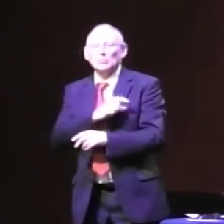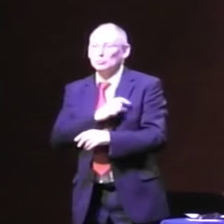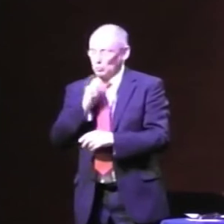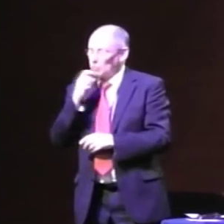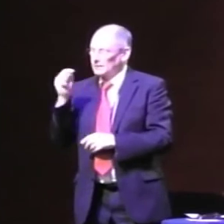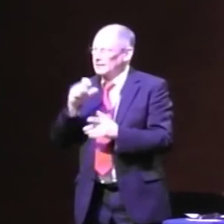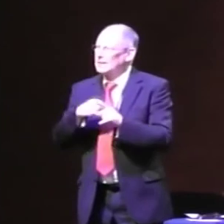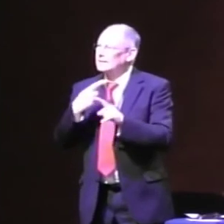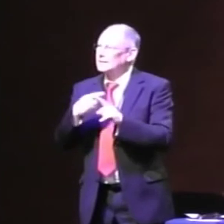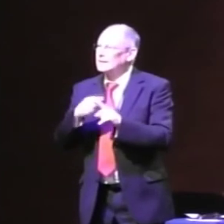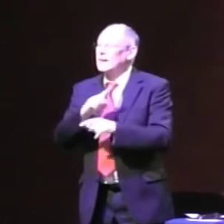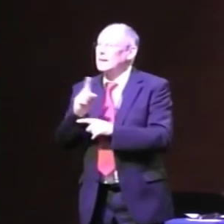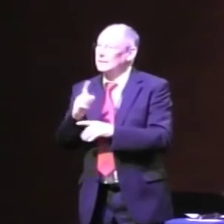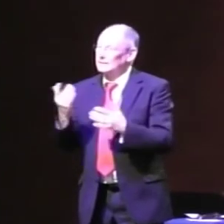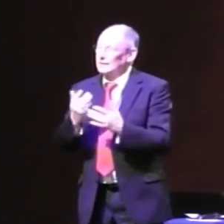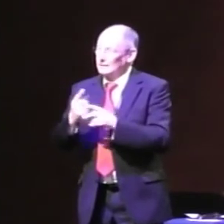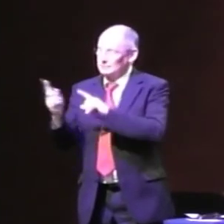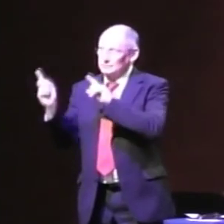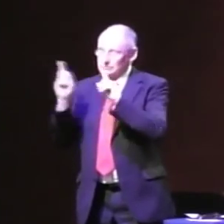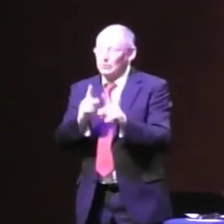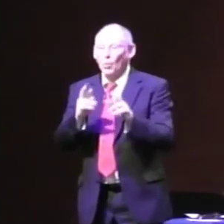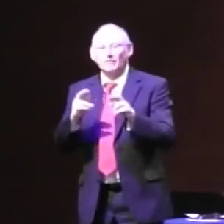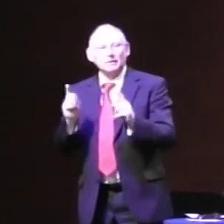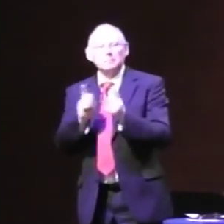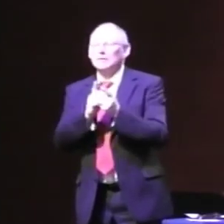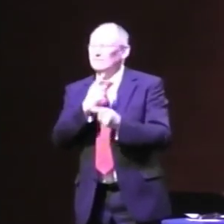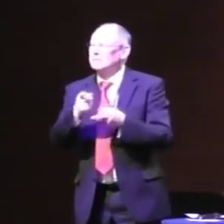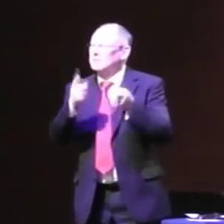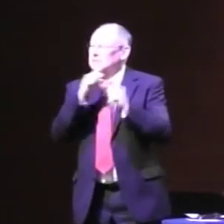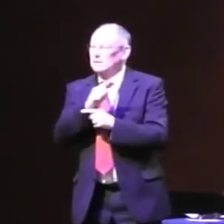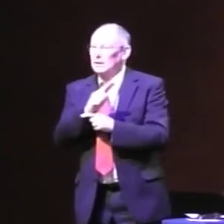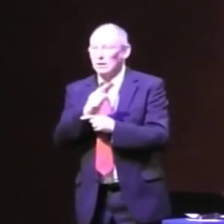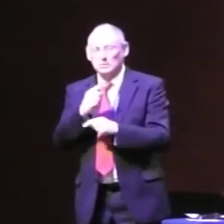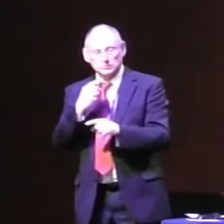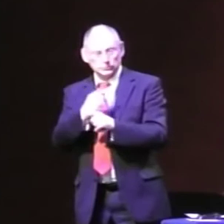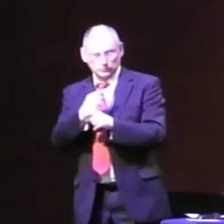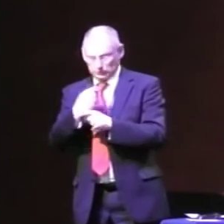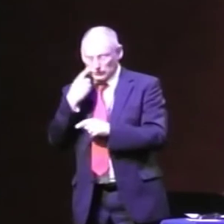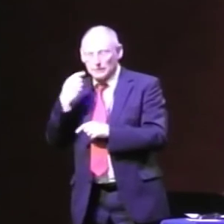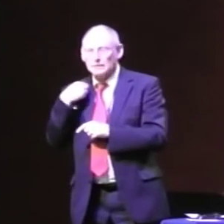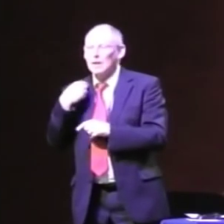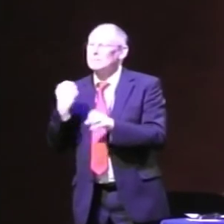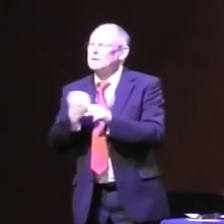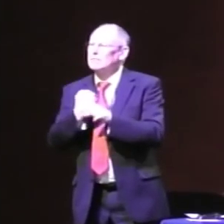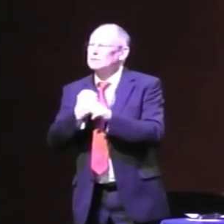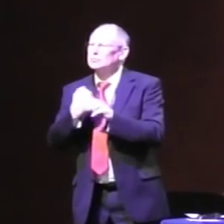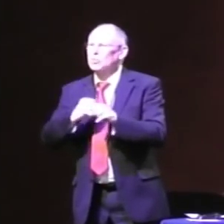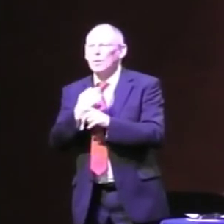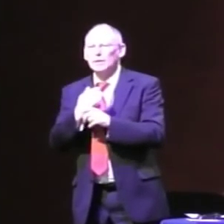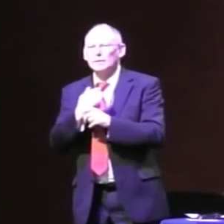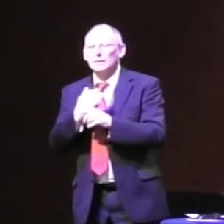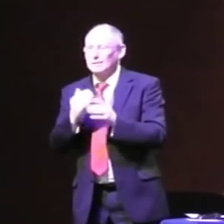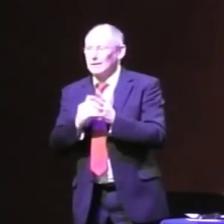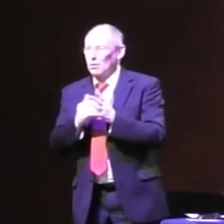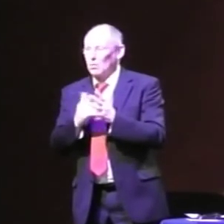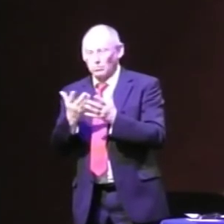Dundee later today, hopefully to meet the First Minister. As discussed yesterday, manufacturing in Scotland is on the